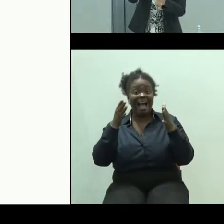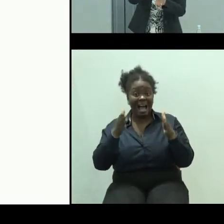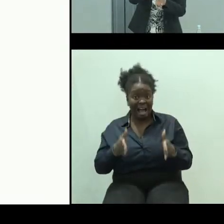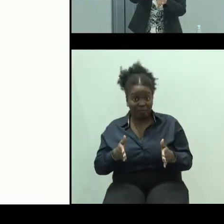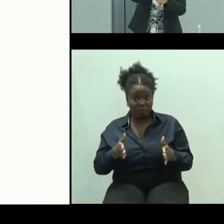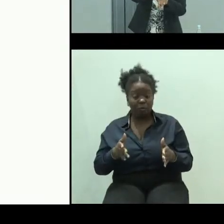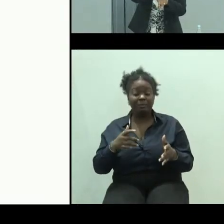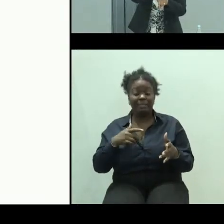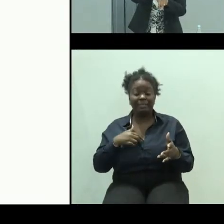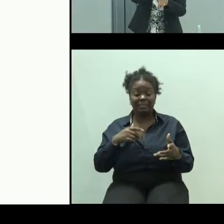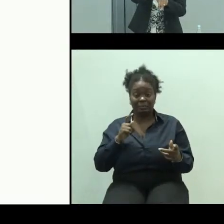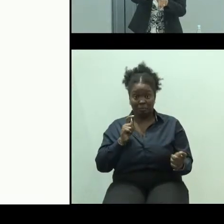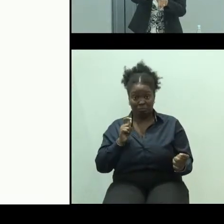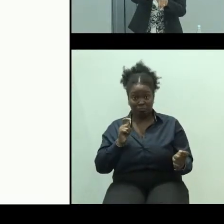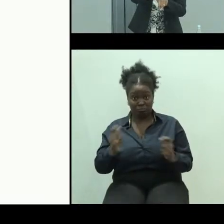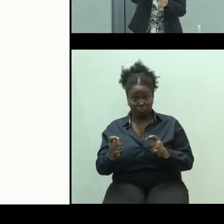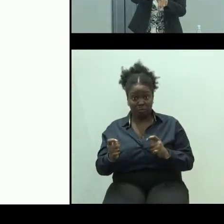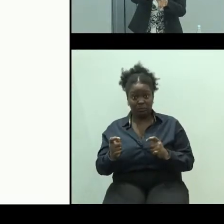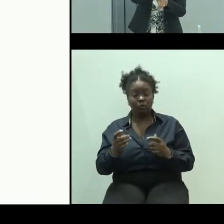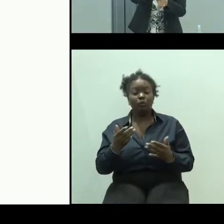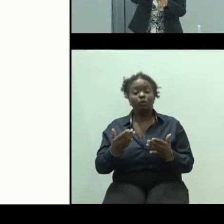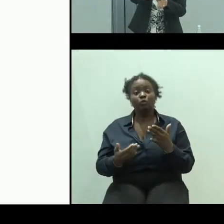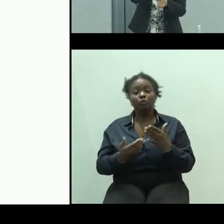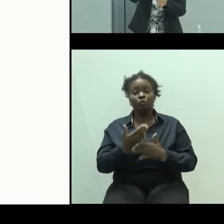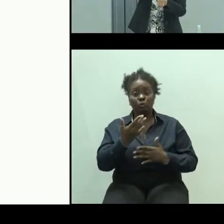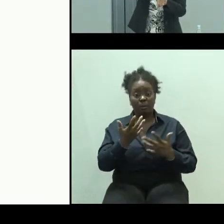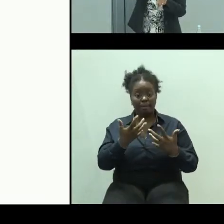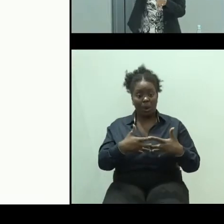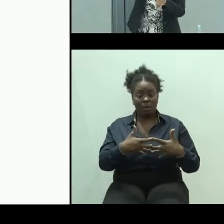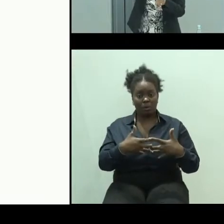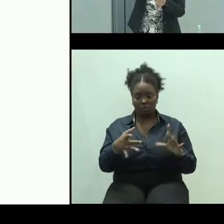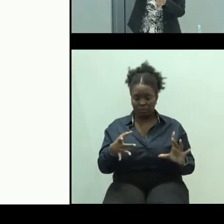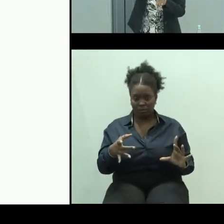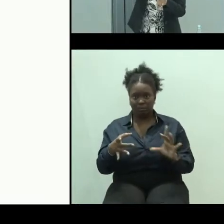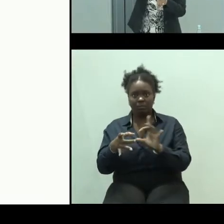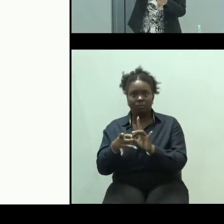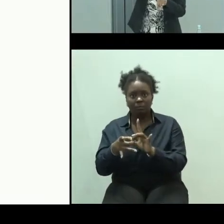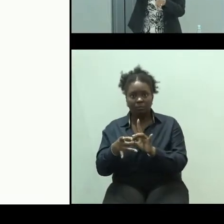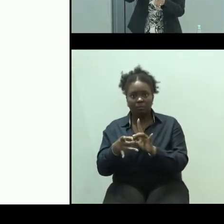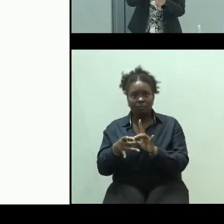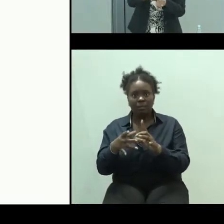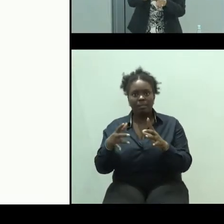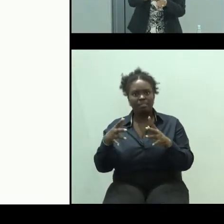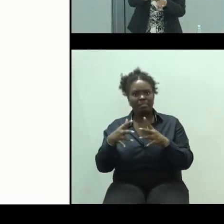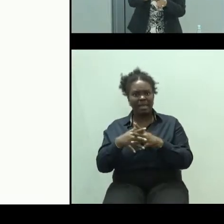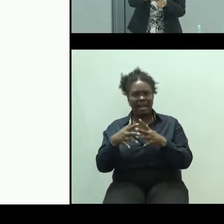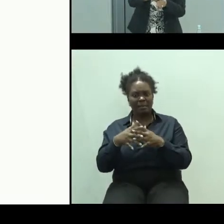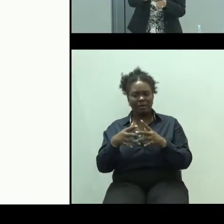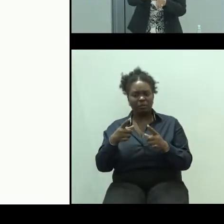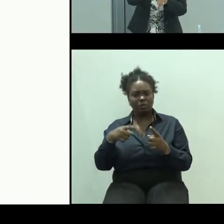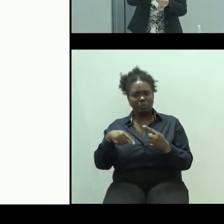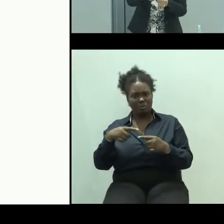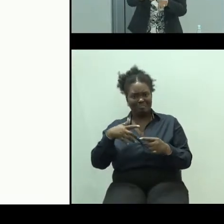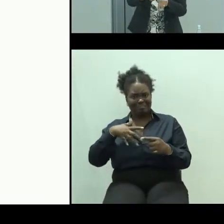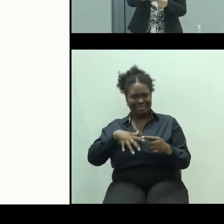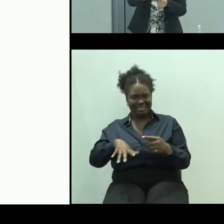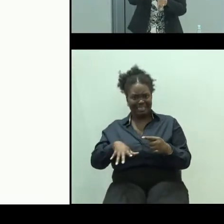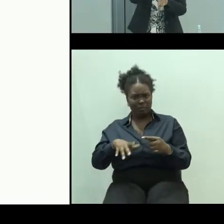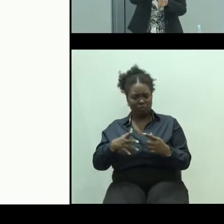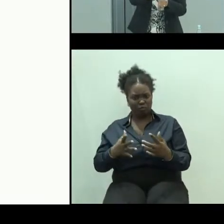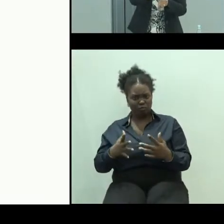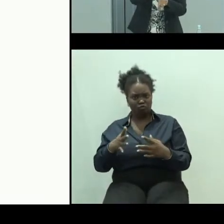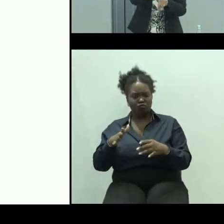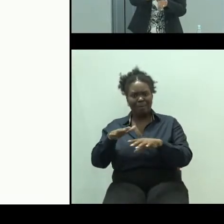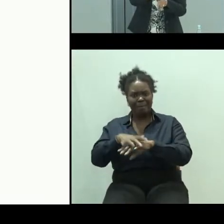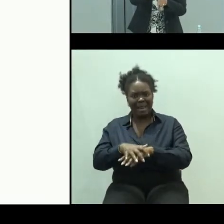displaced by this new molecule coming in, this ligand, then how much of that ligand we need to displace it is going to depend